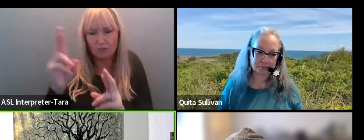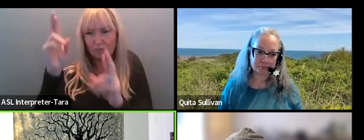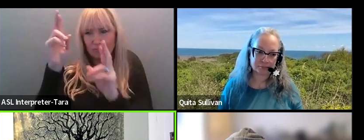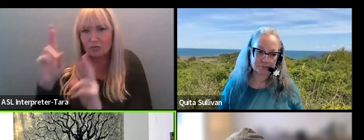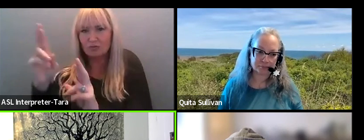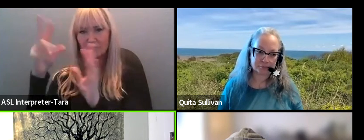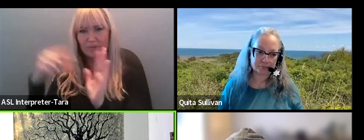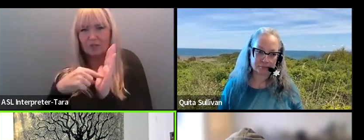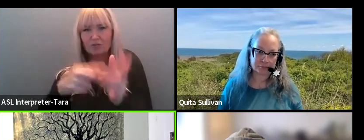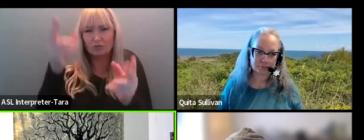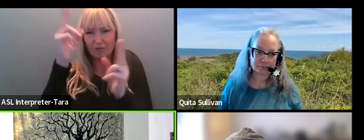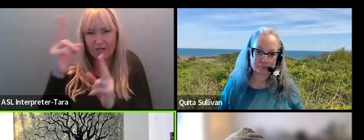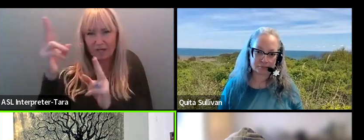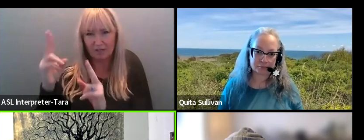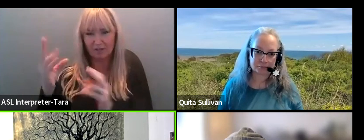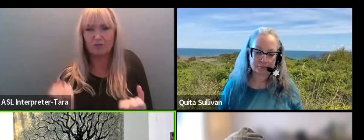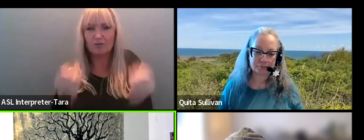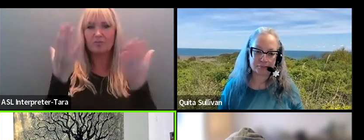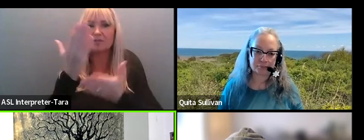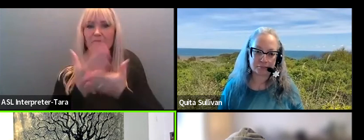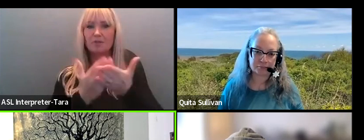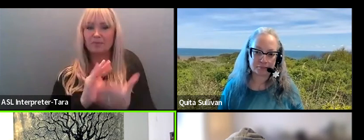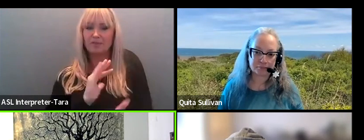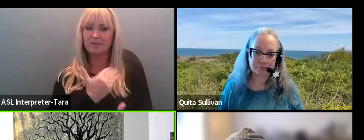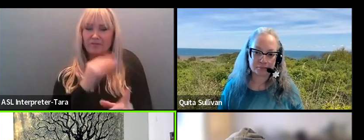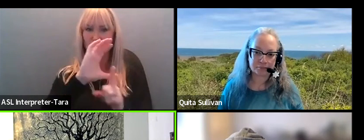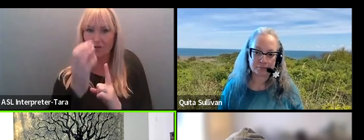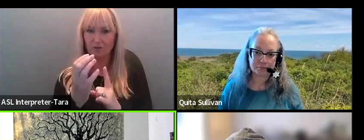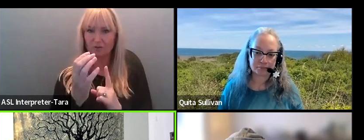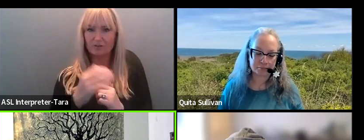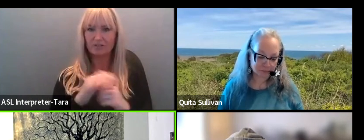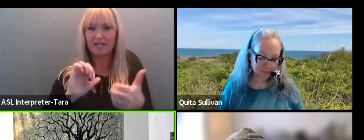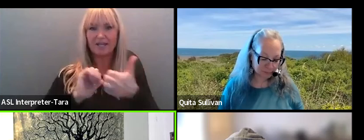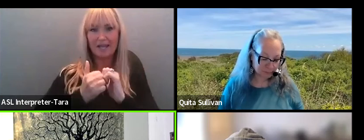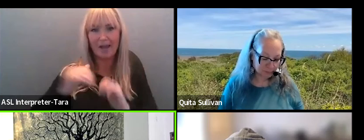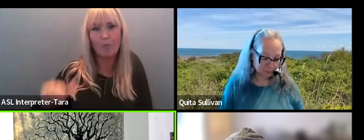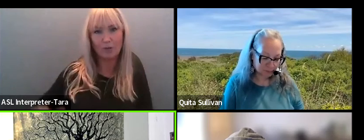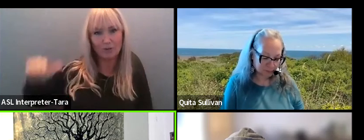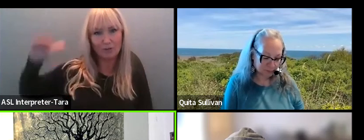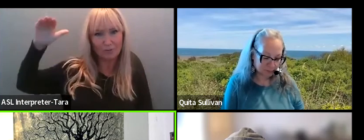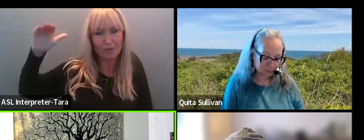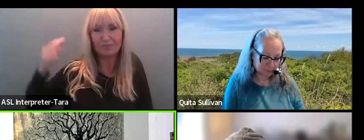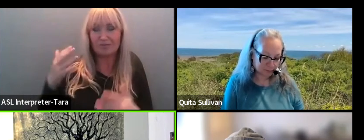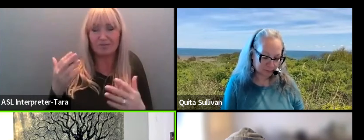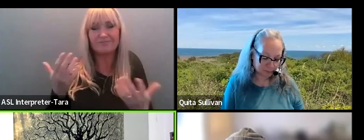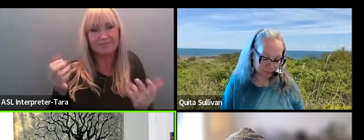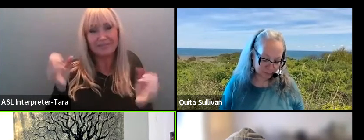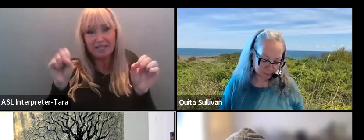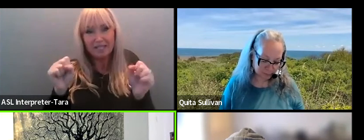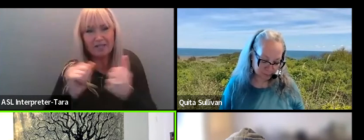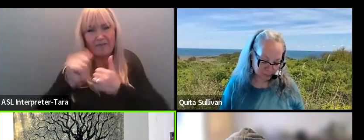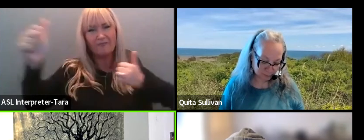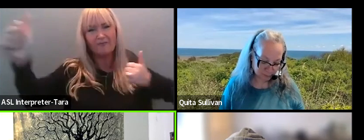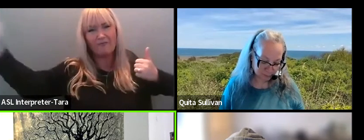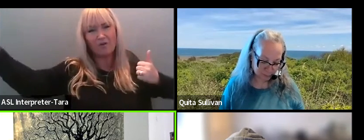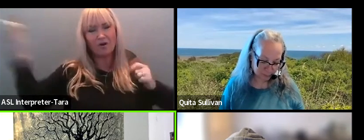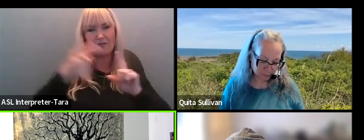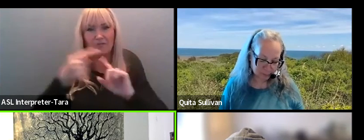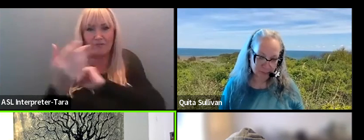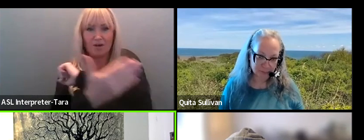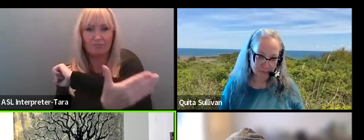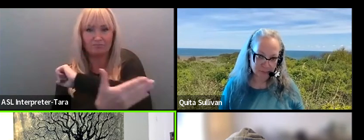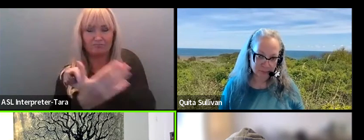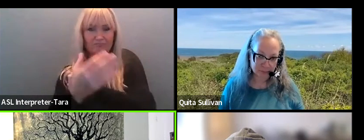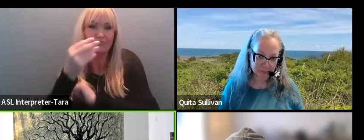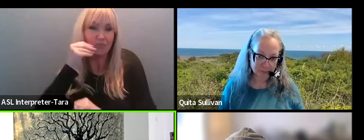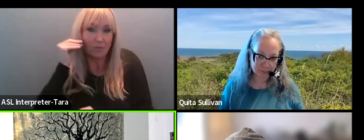cultures, and what we grew up in, right? So even though we're far from home, I came here when I was very